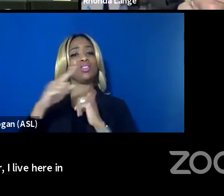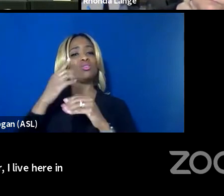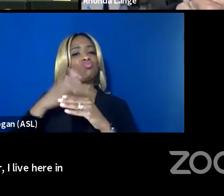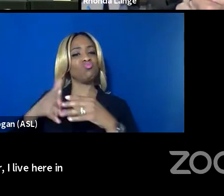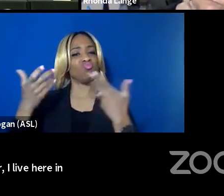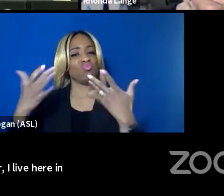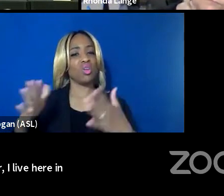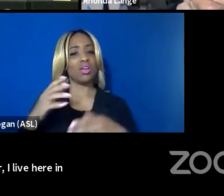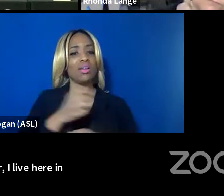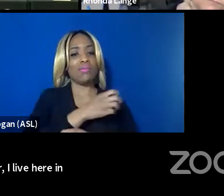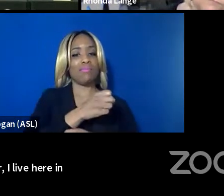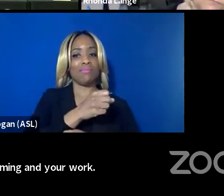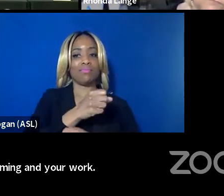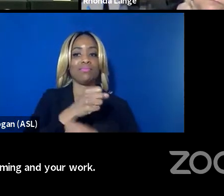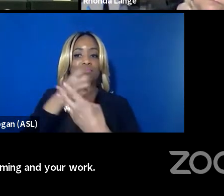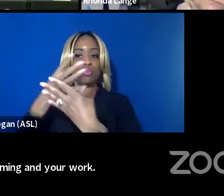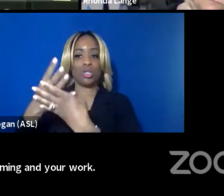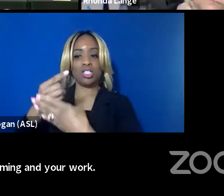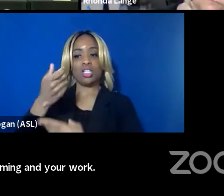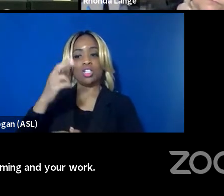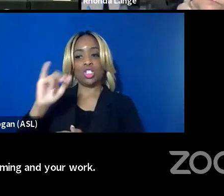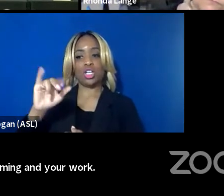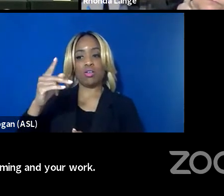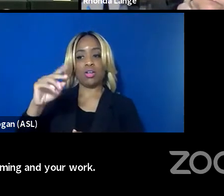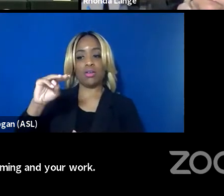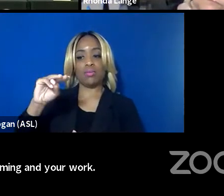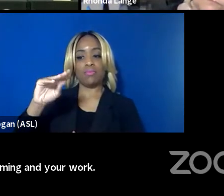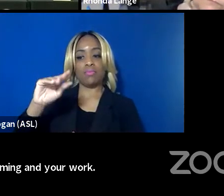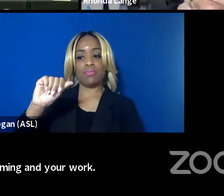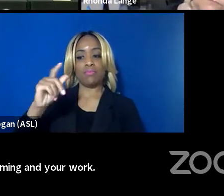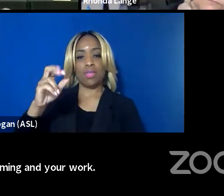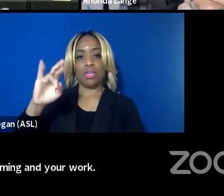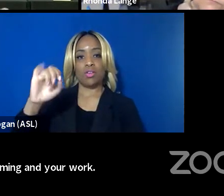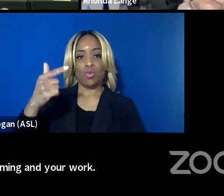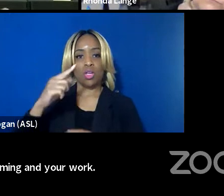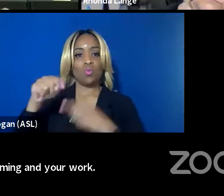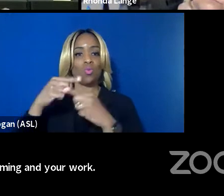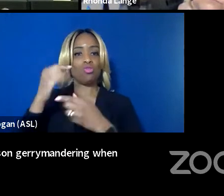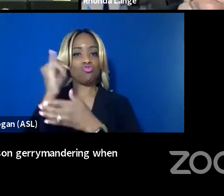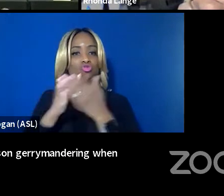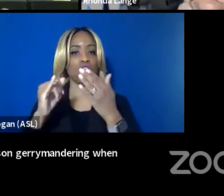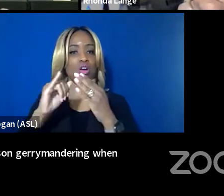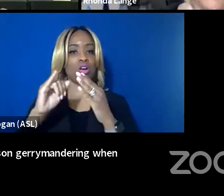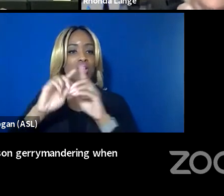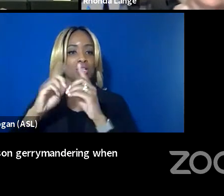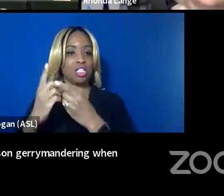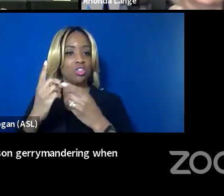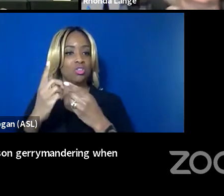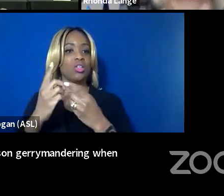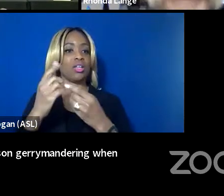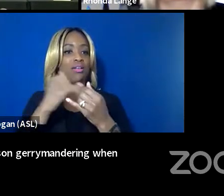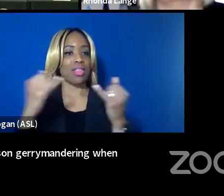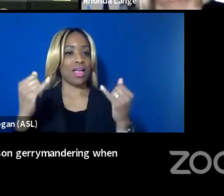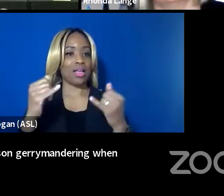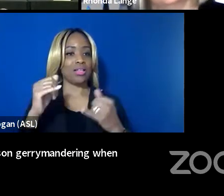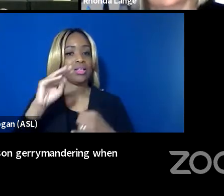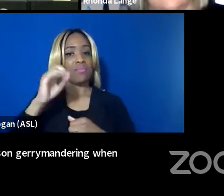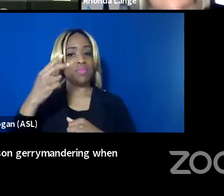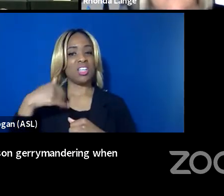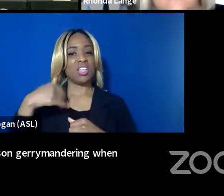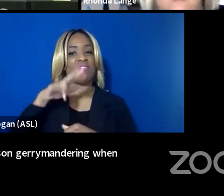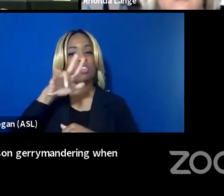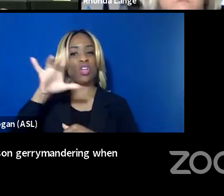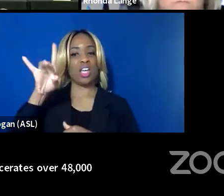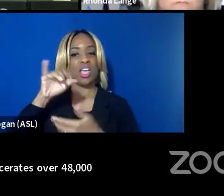of prison gerrymandering when you draw the district lines. Michigan incarcerates over 38,000 people who are